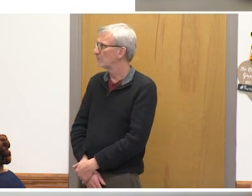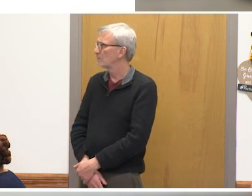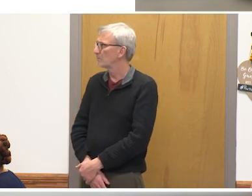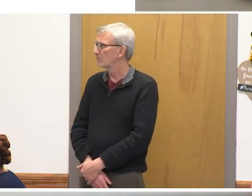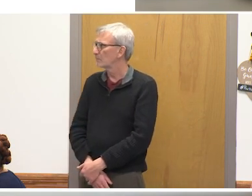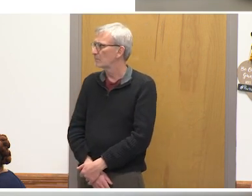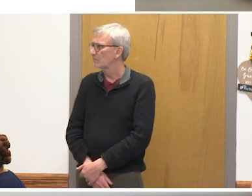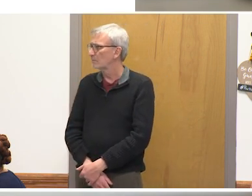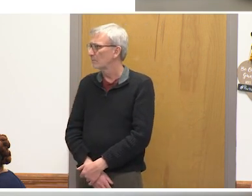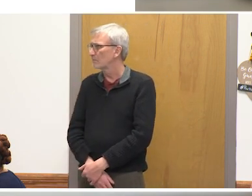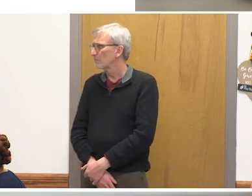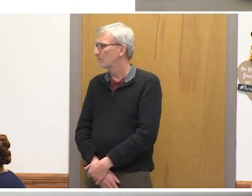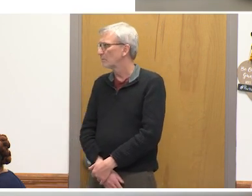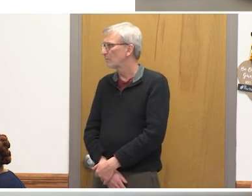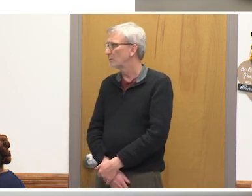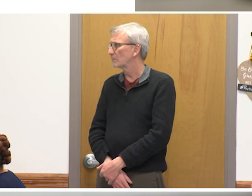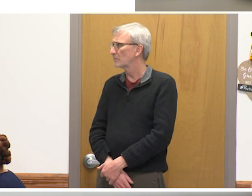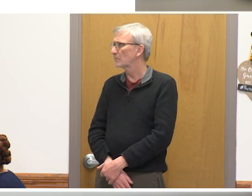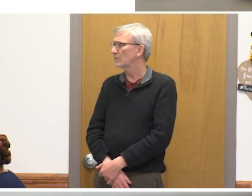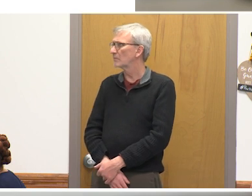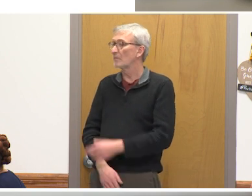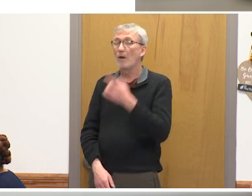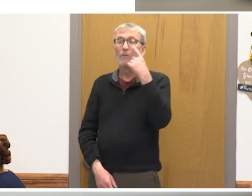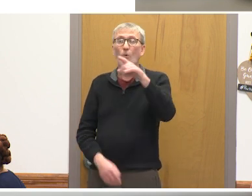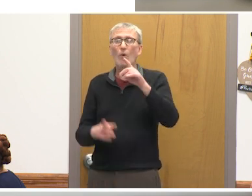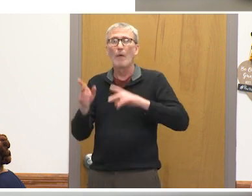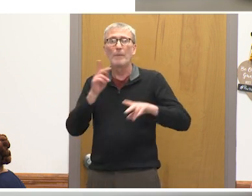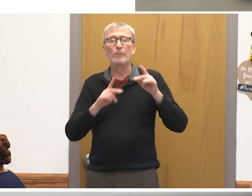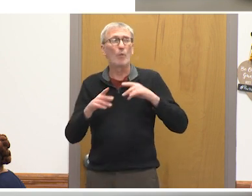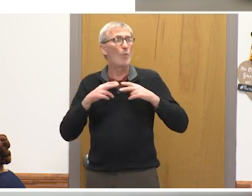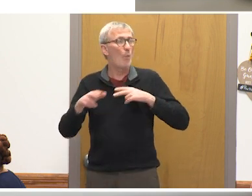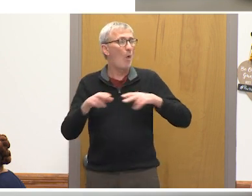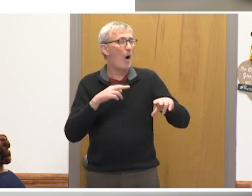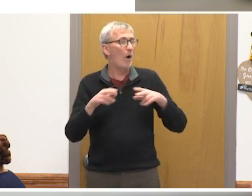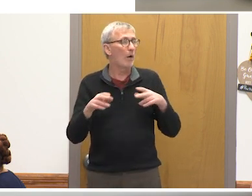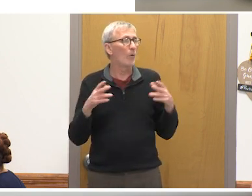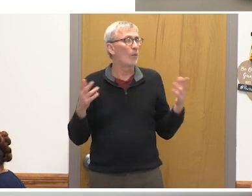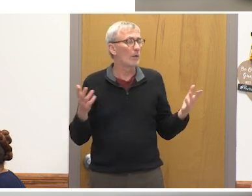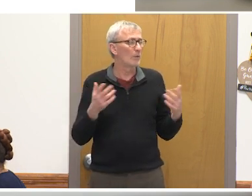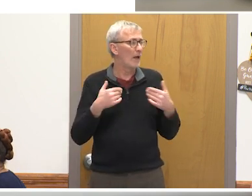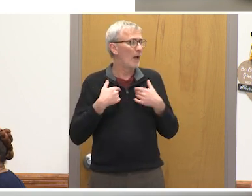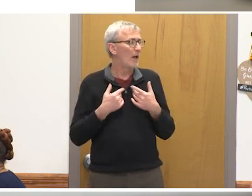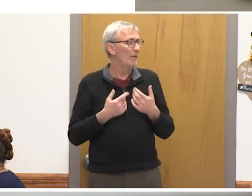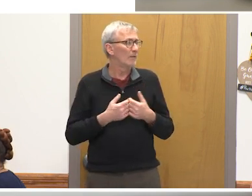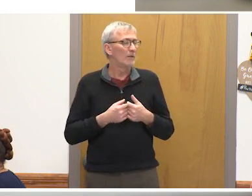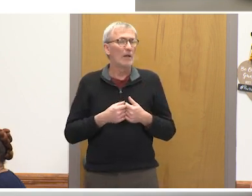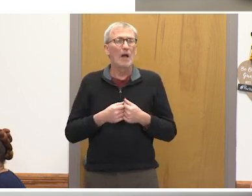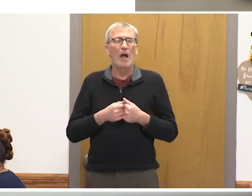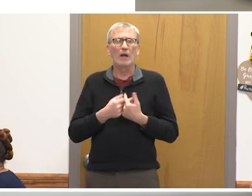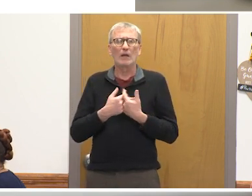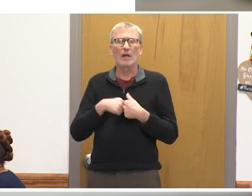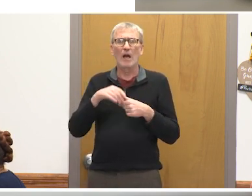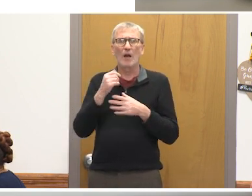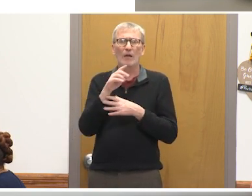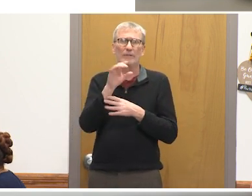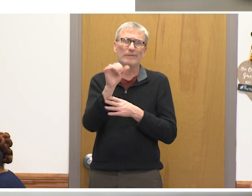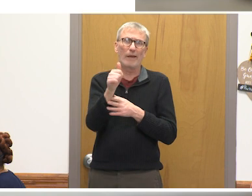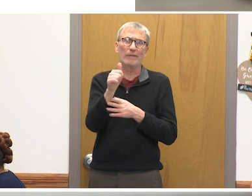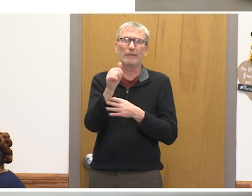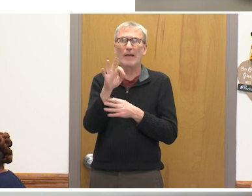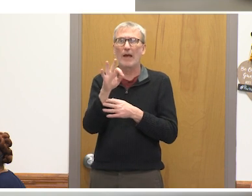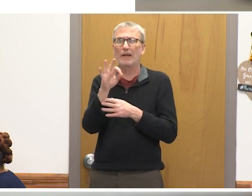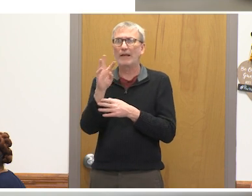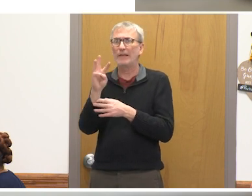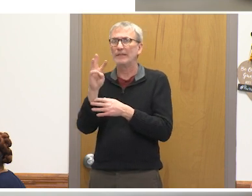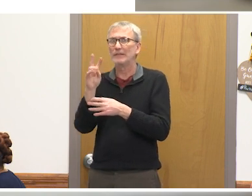And as far as the pedestrian accommodations, we have the countdown pedestrian signal, the